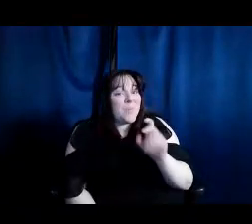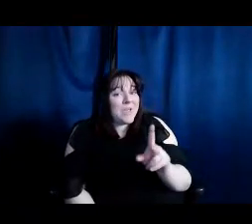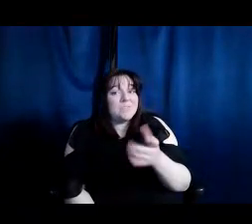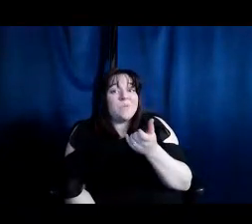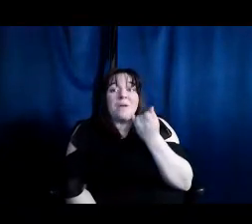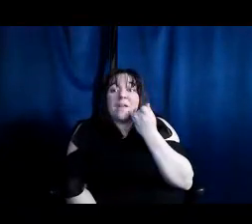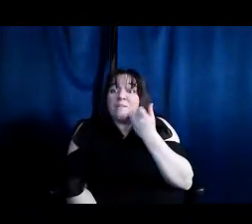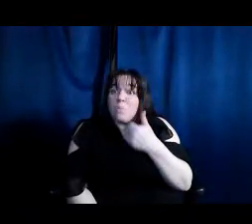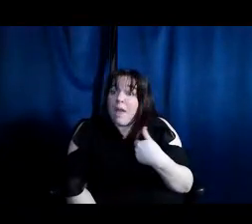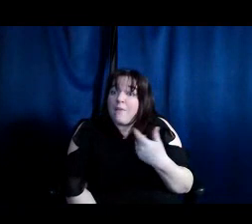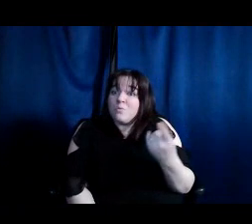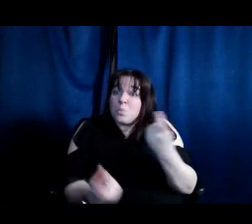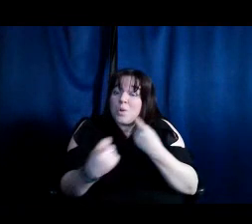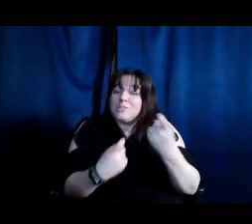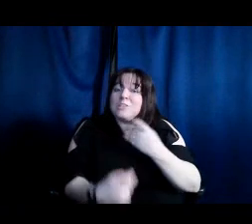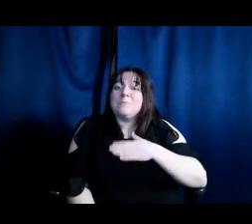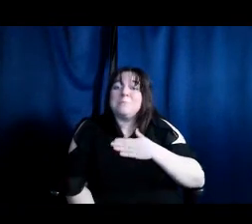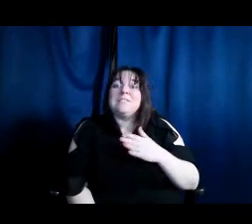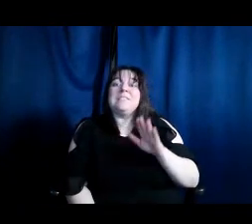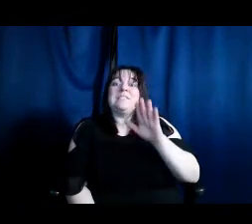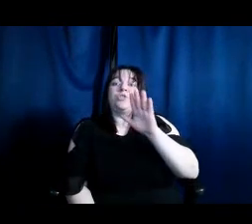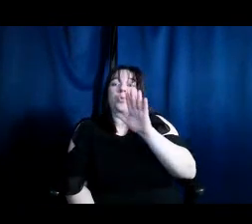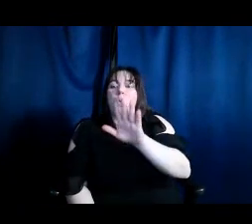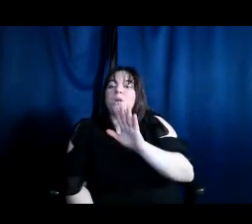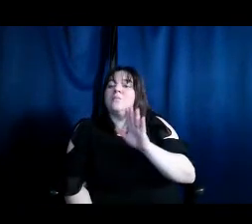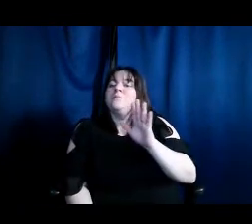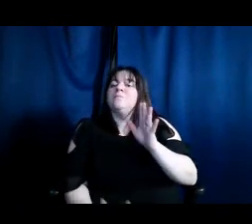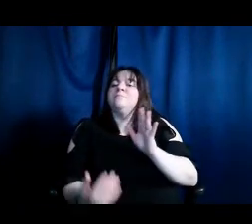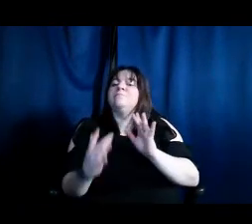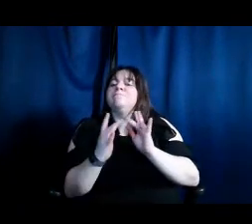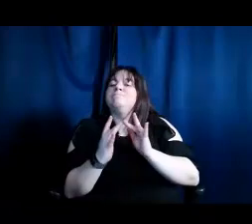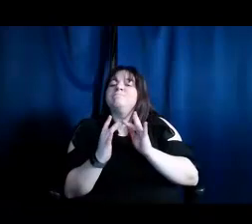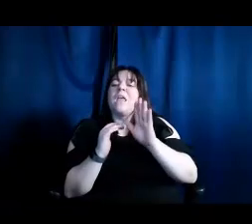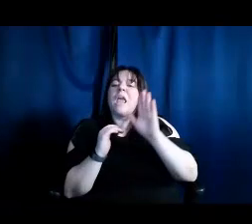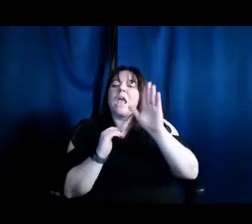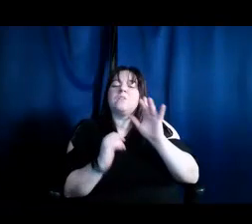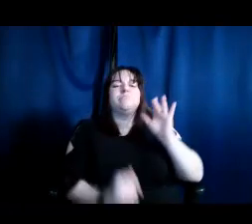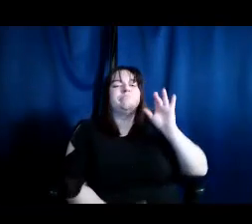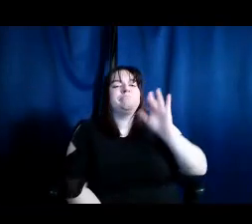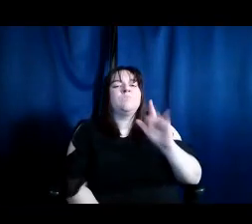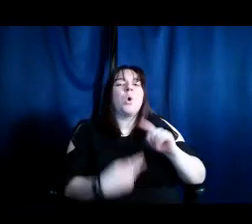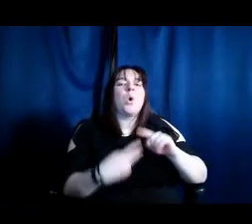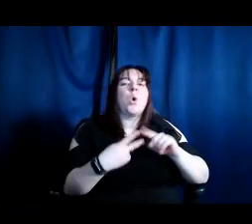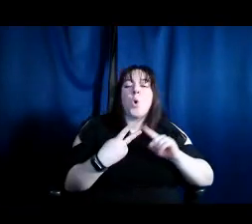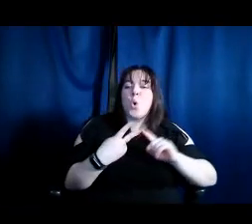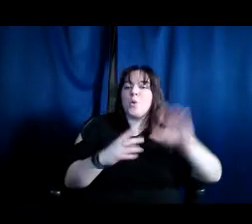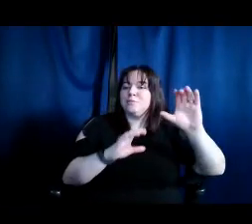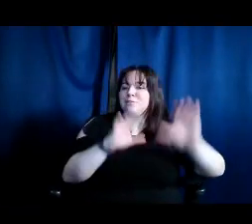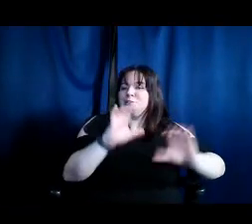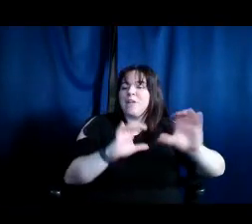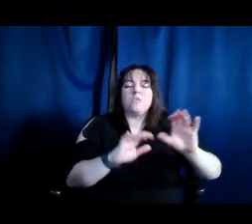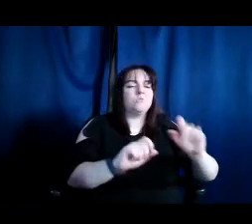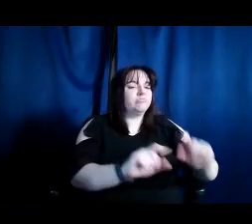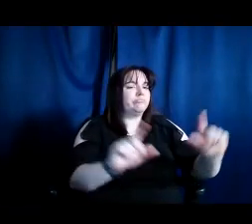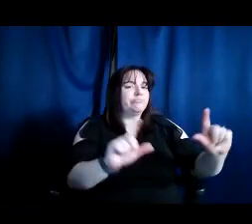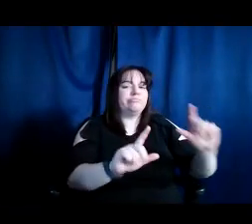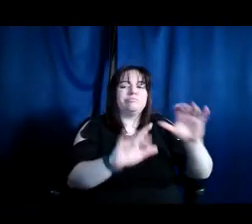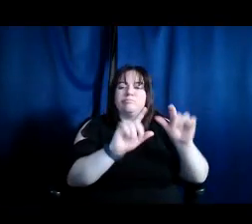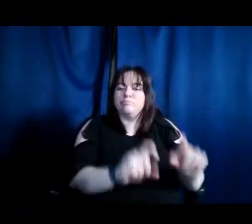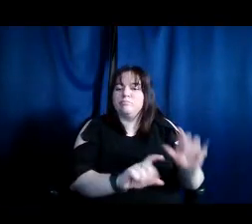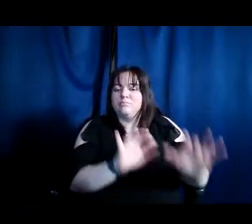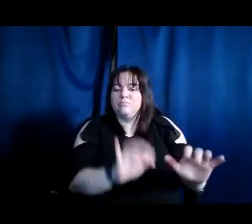enter it in the chat or raise your virtual hand. We do have a few more pre-submitted questions, and I'll go ahead and read